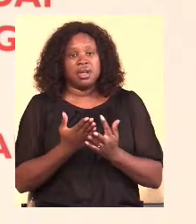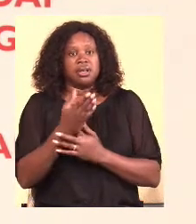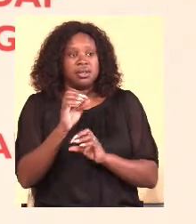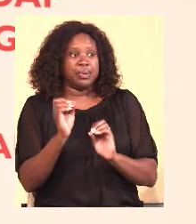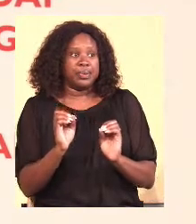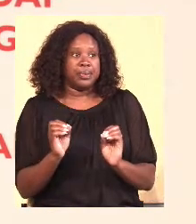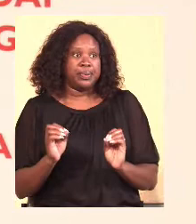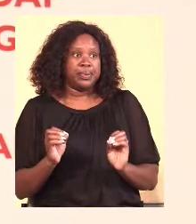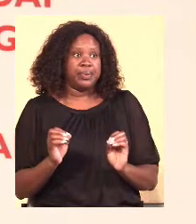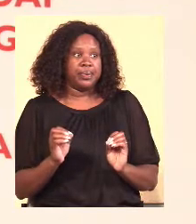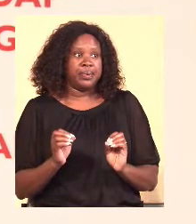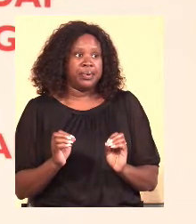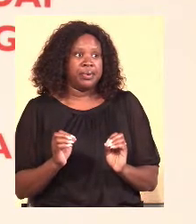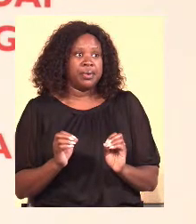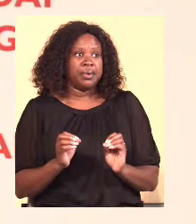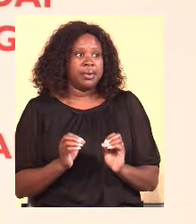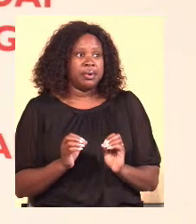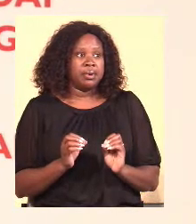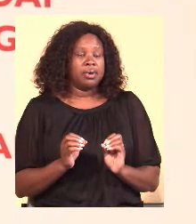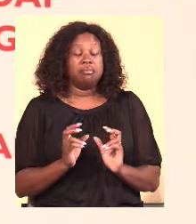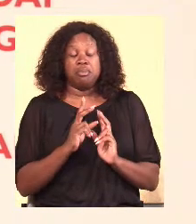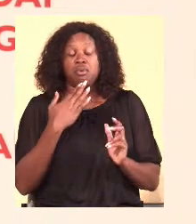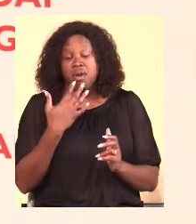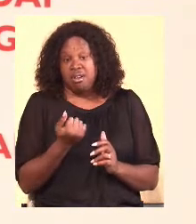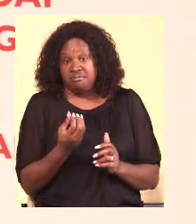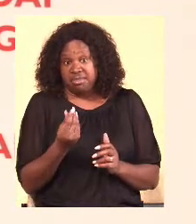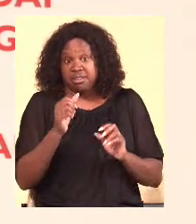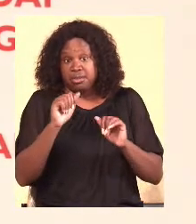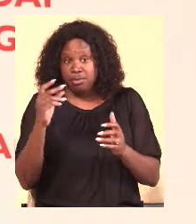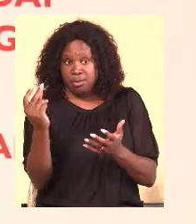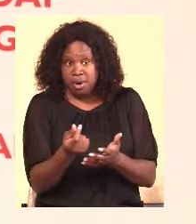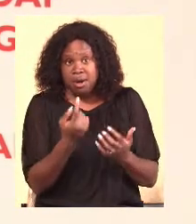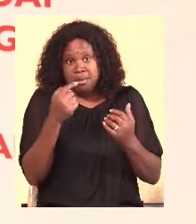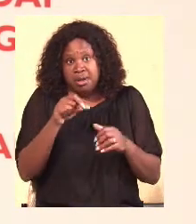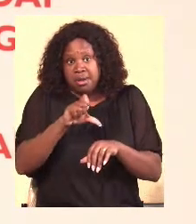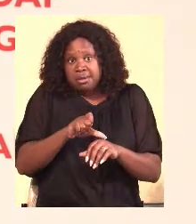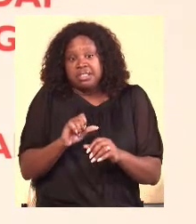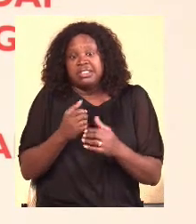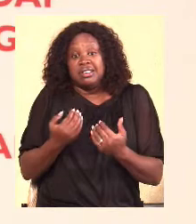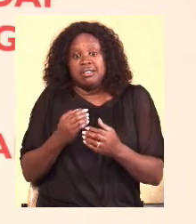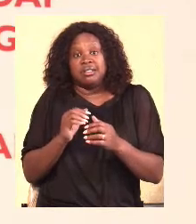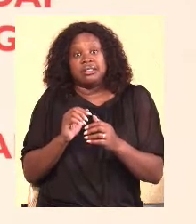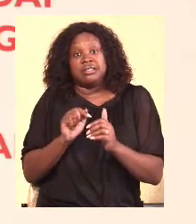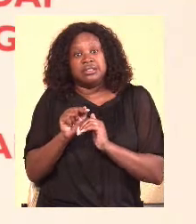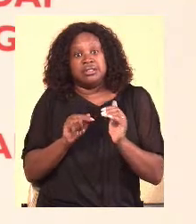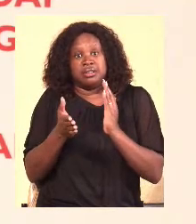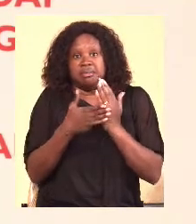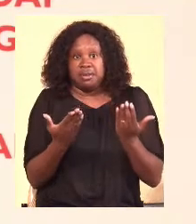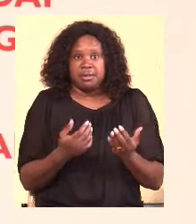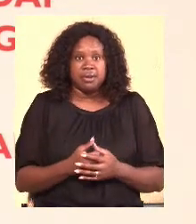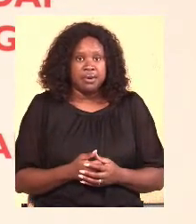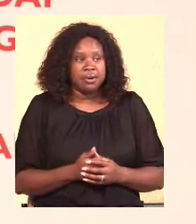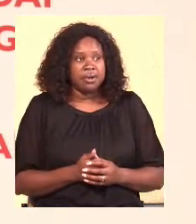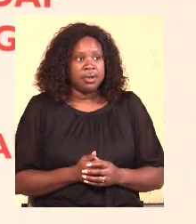for those that have means to buy these solutions, they could not get access to them. On the other